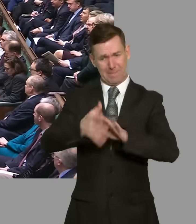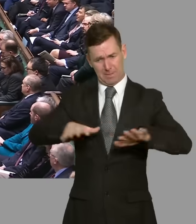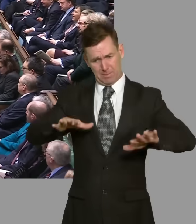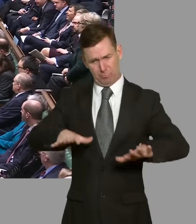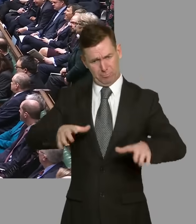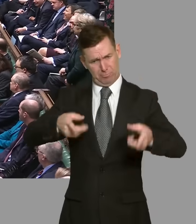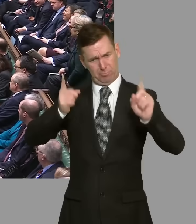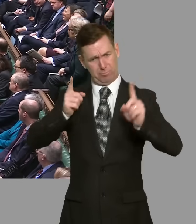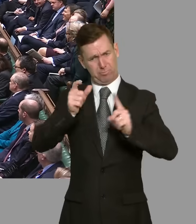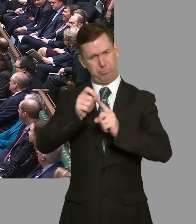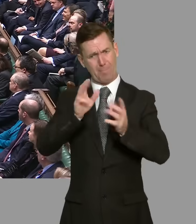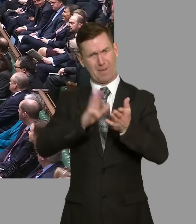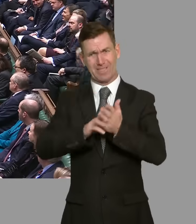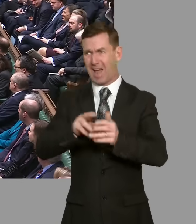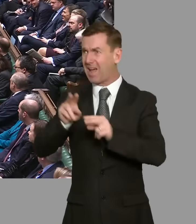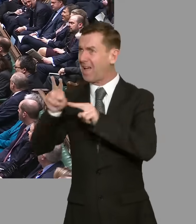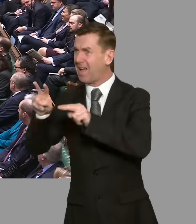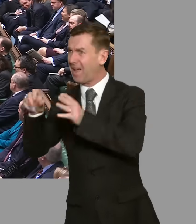Mr. Speaker,